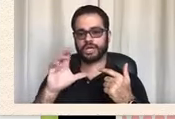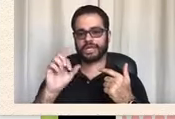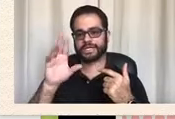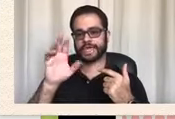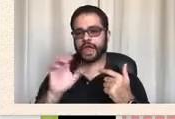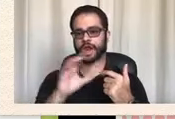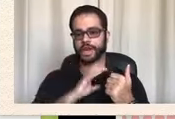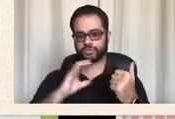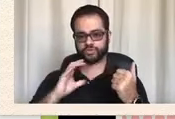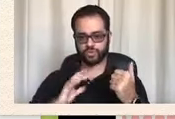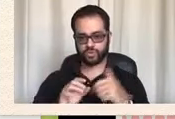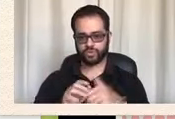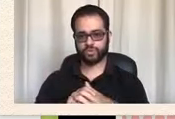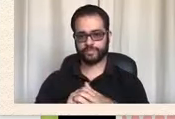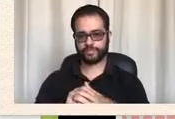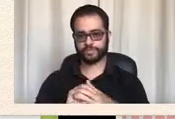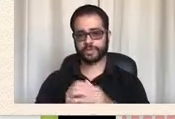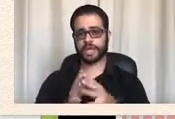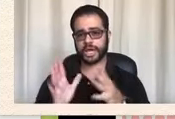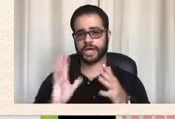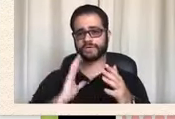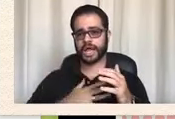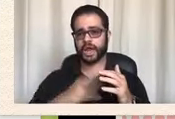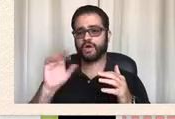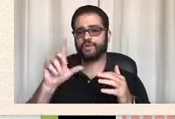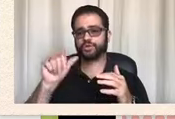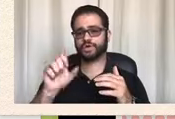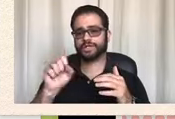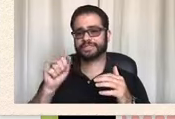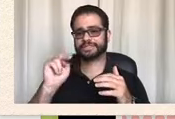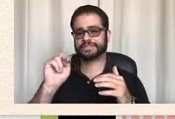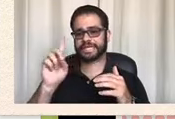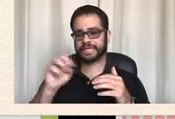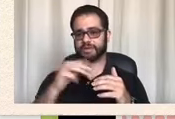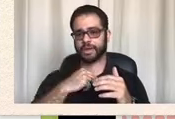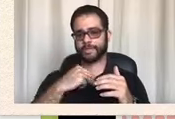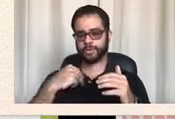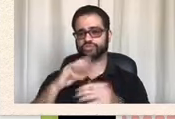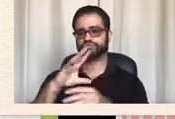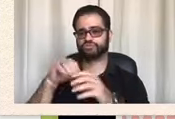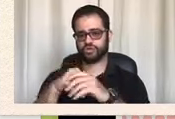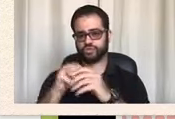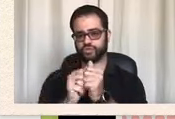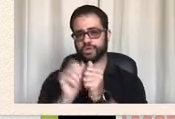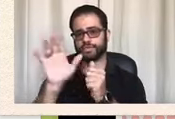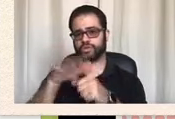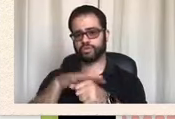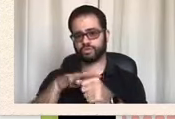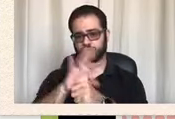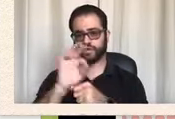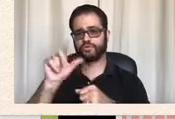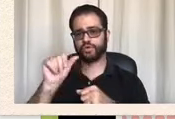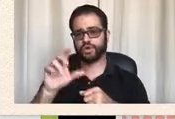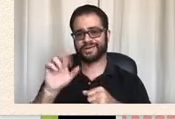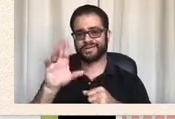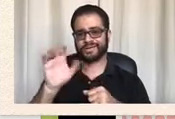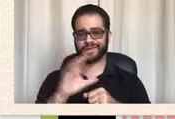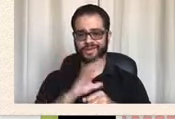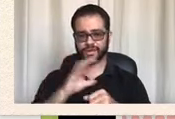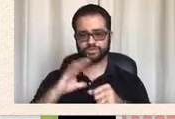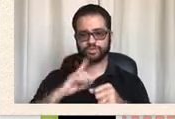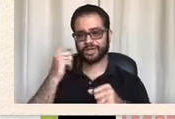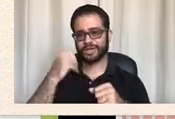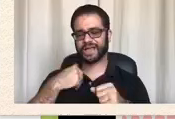our Florida Stand members are part of their local Florida Care Councils because there's different